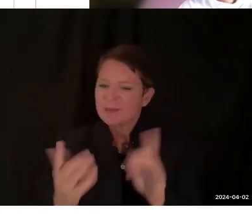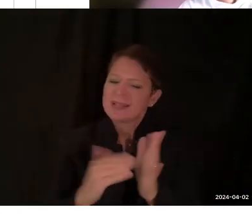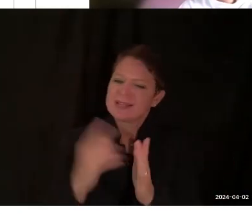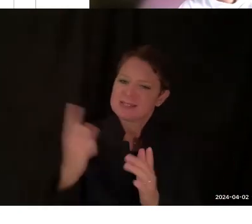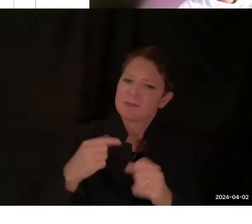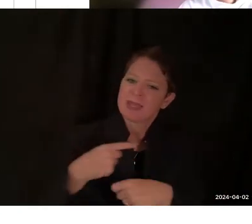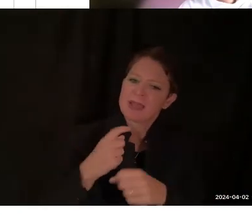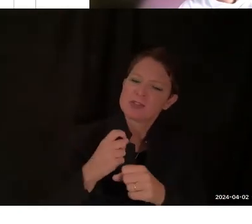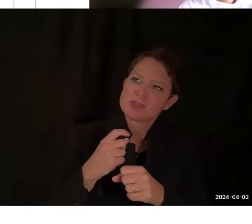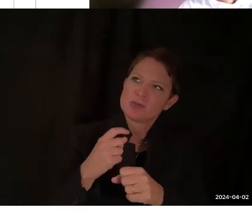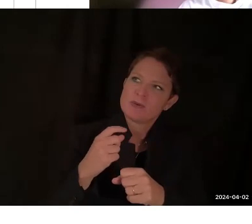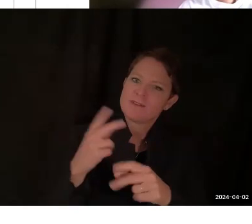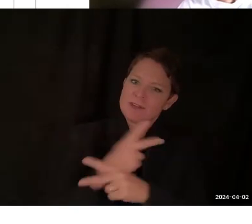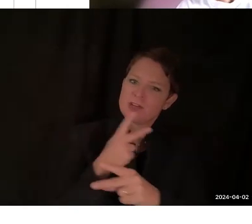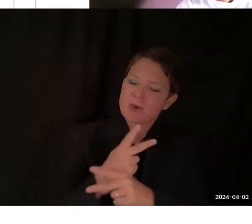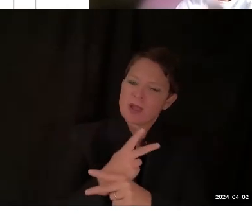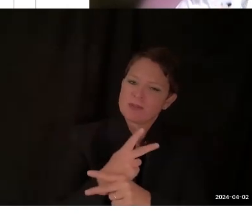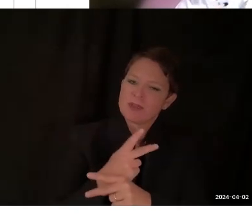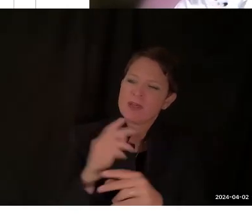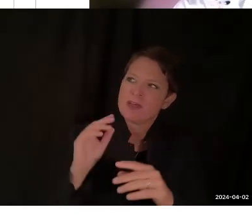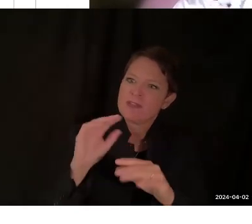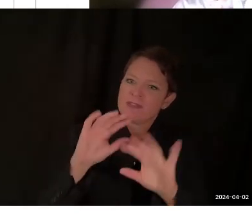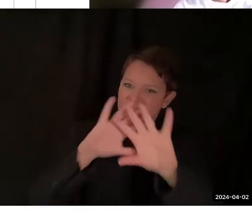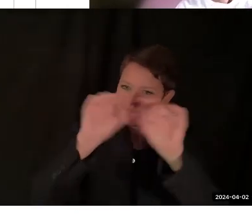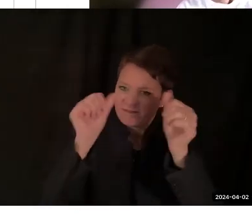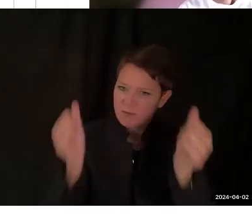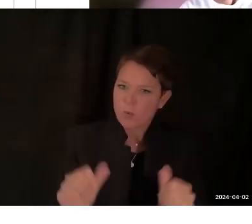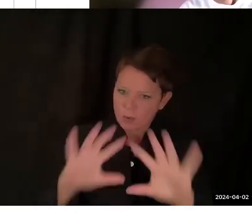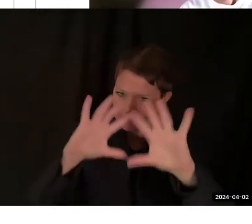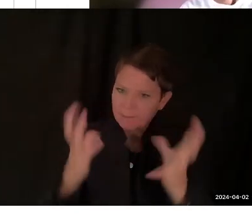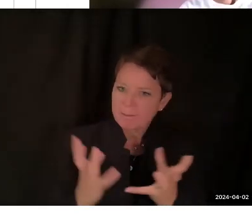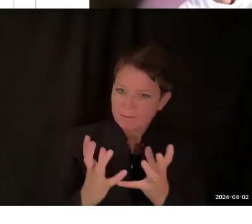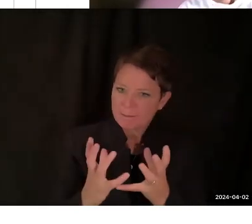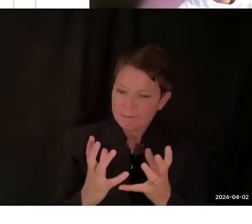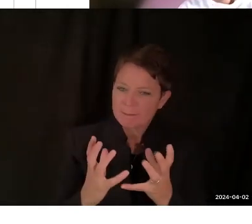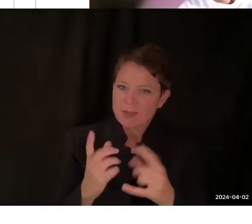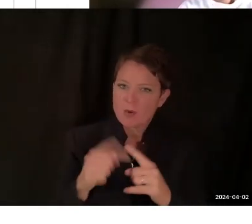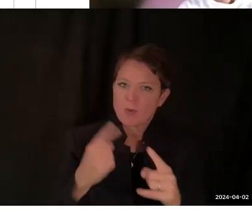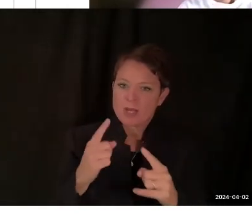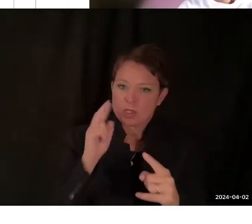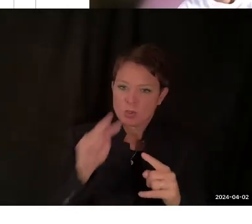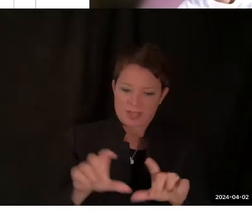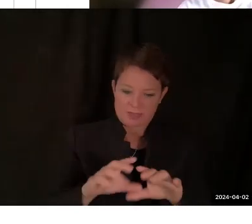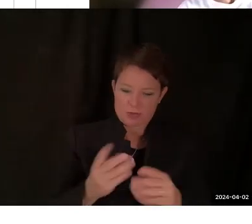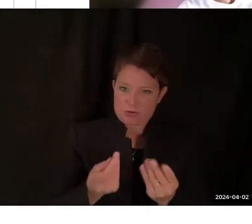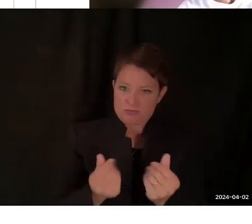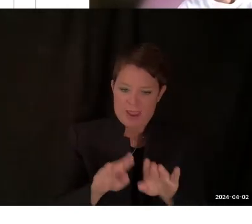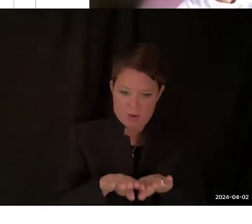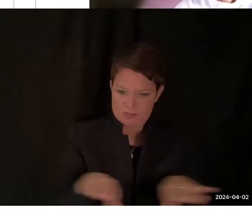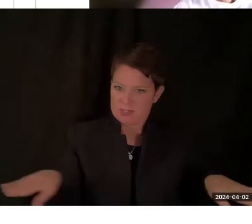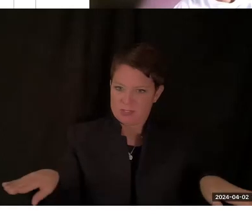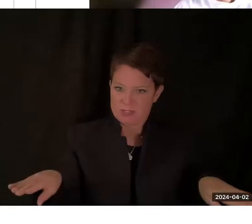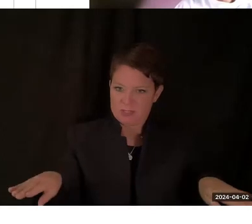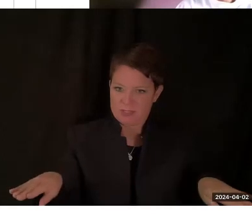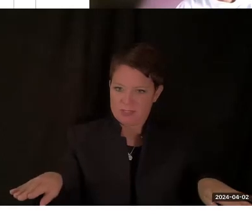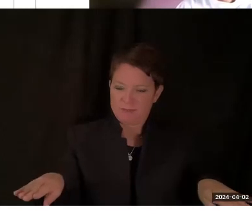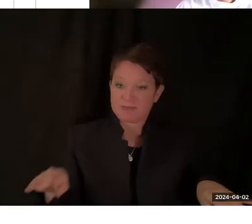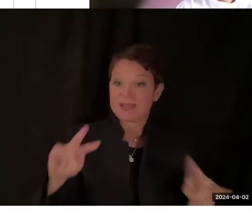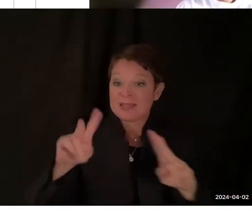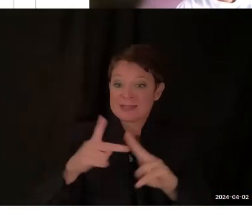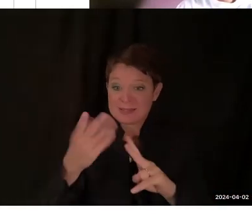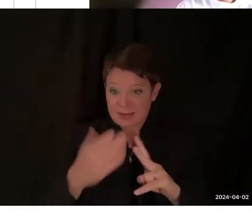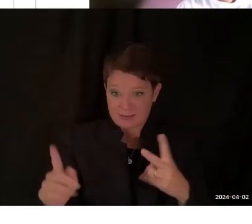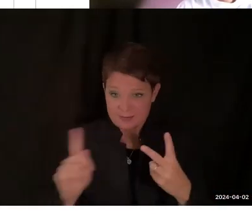generate the form that we're looking at when we look at the ground plane, and I don't see that. Now the second thing